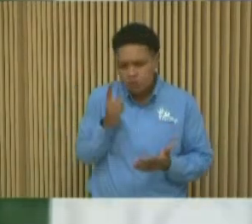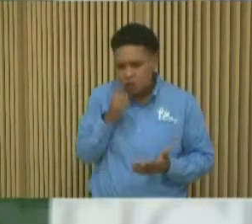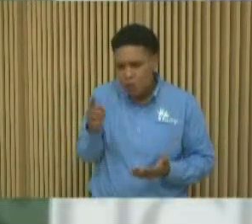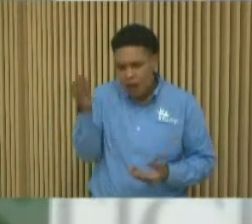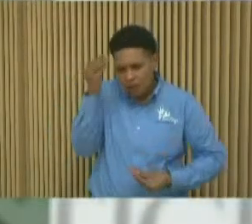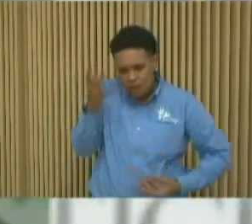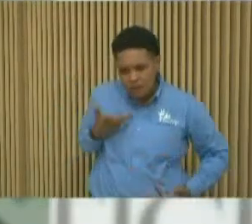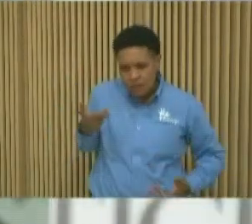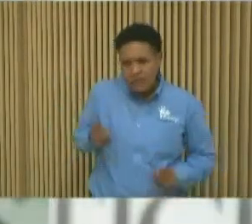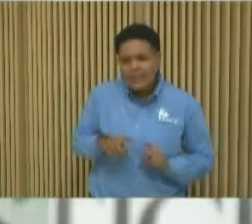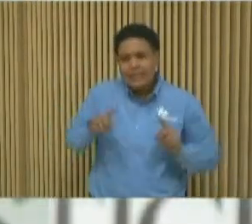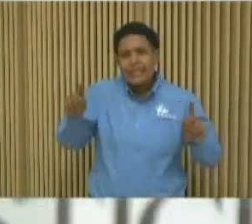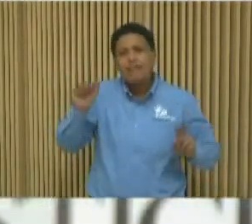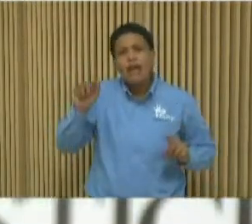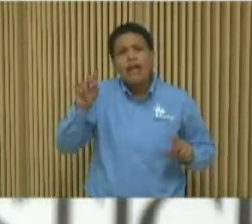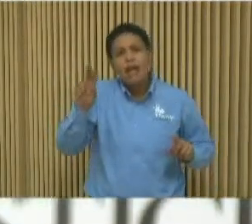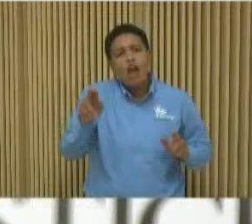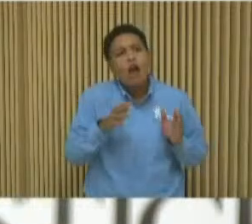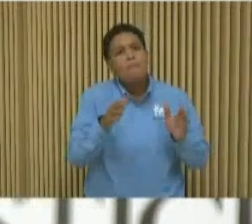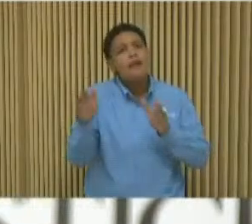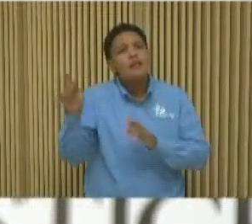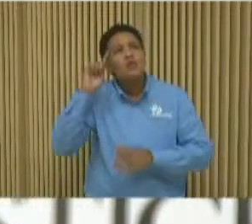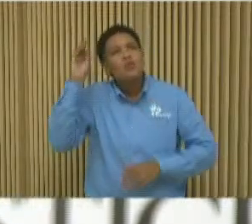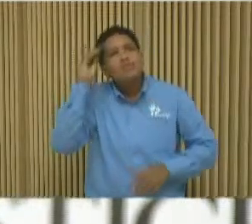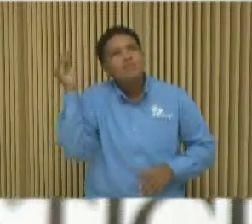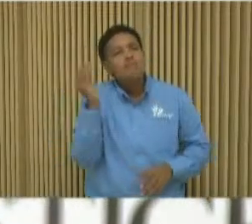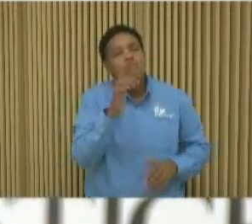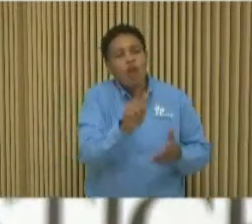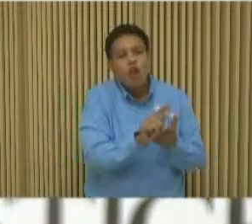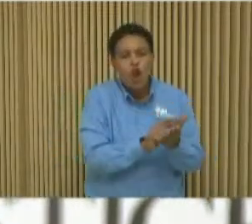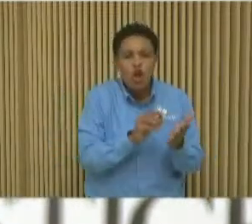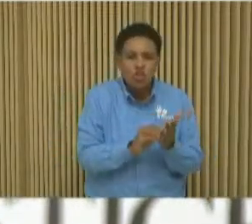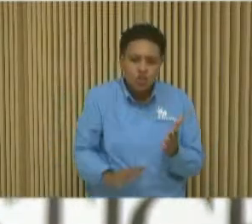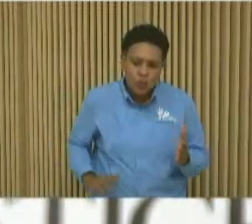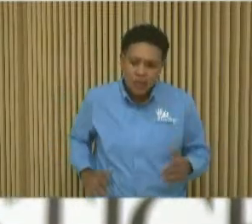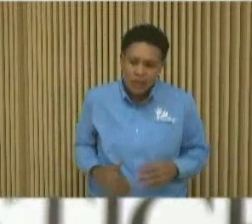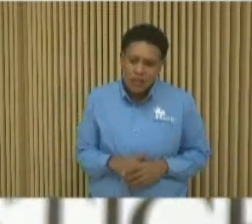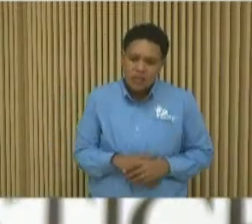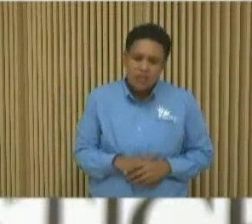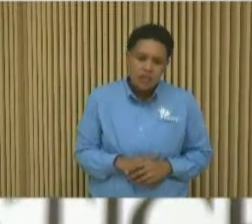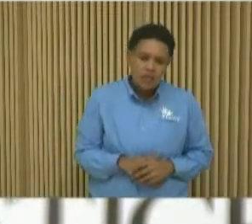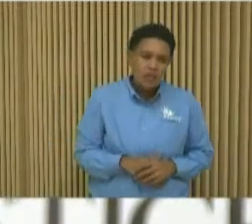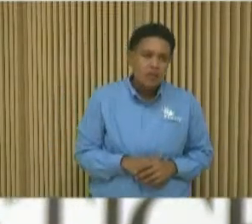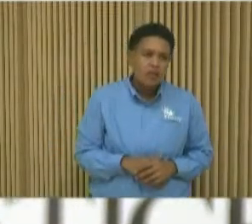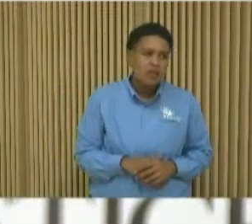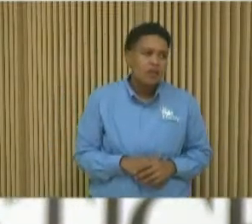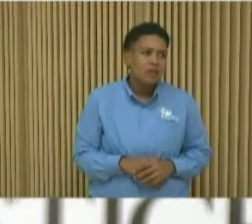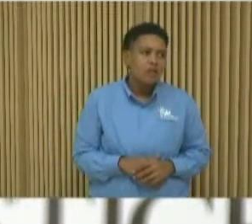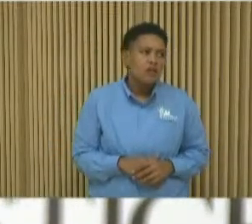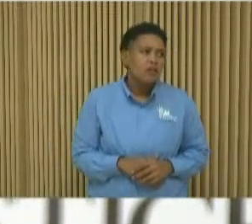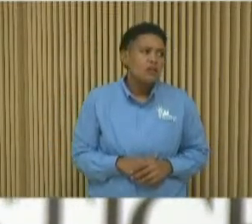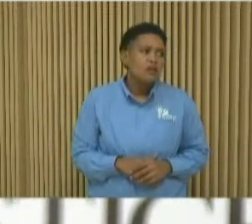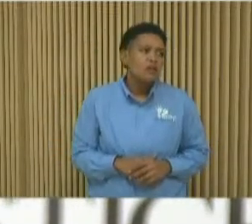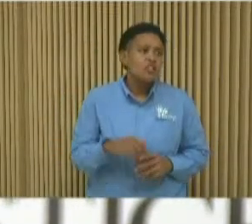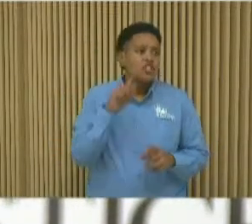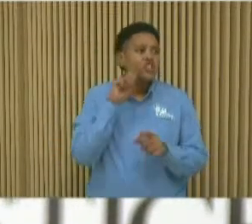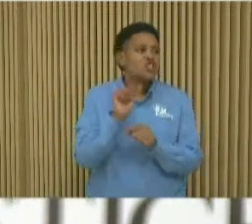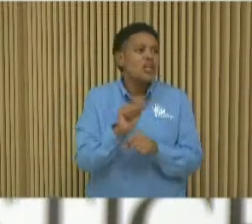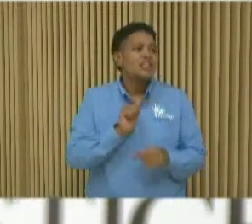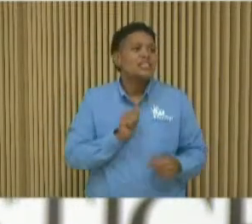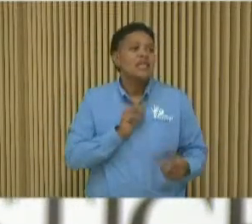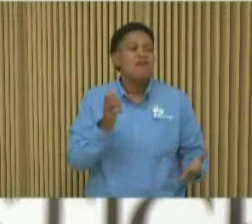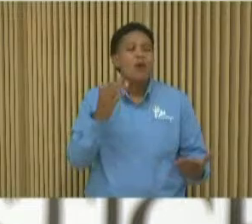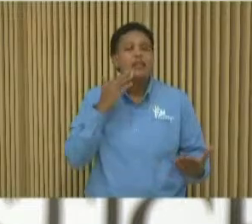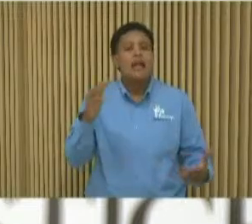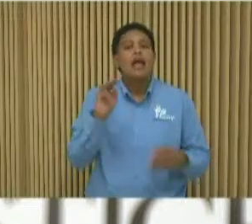the different ADR methods that you introduced to your law students? Certainly. It's my pleasure to be here, and I want to thank the Minister for inviting